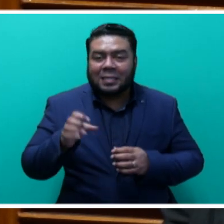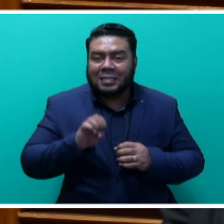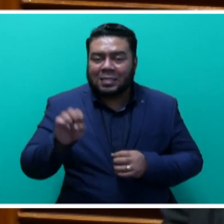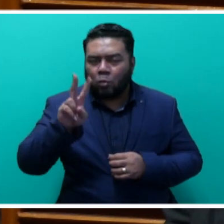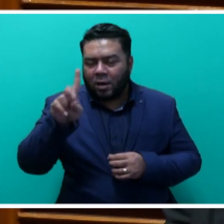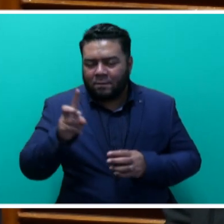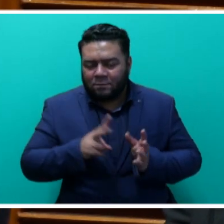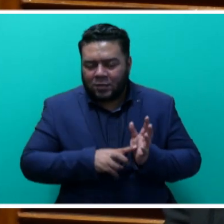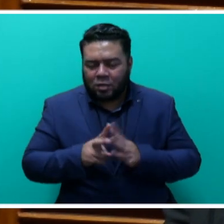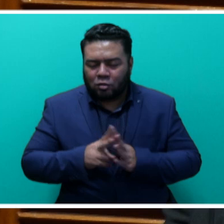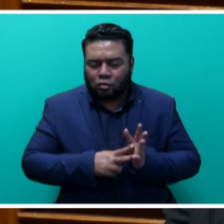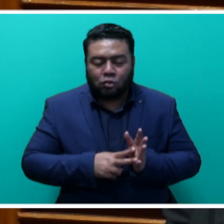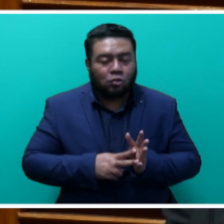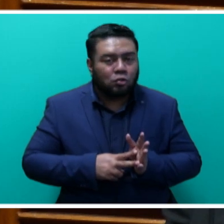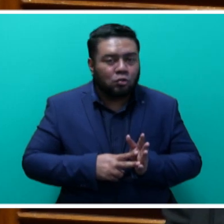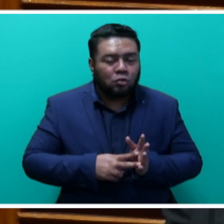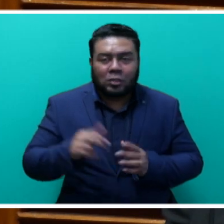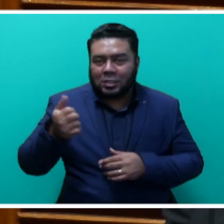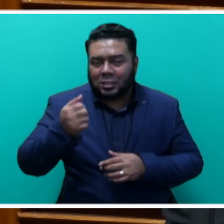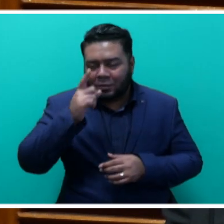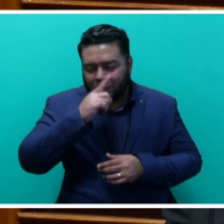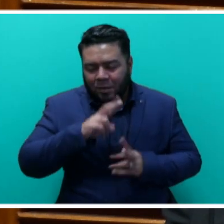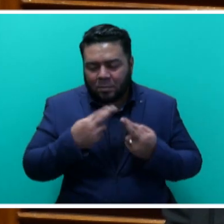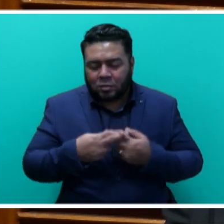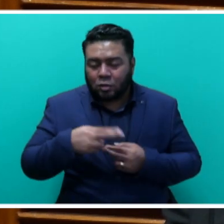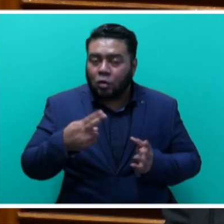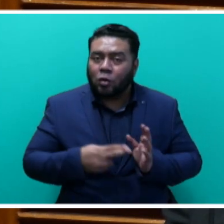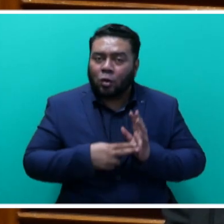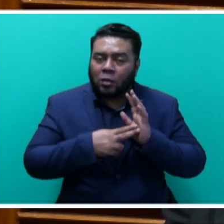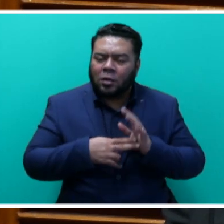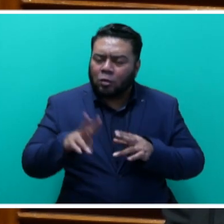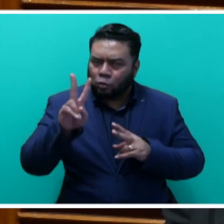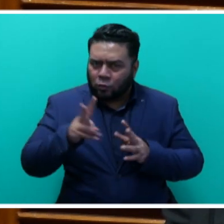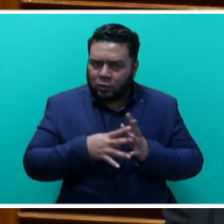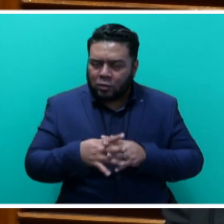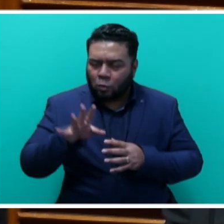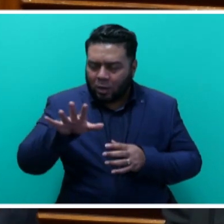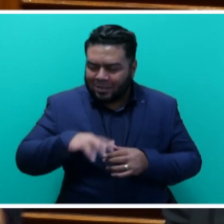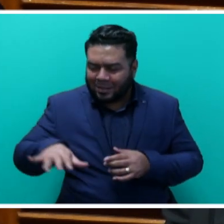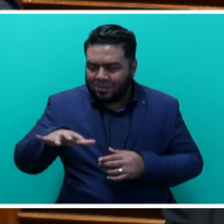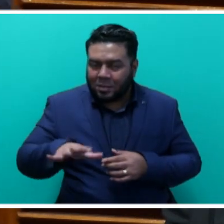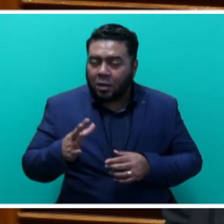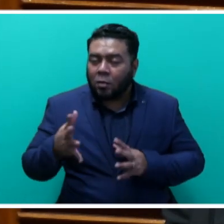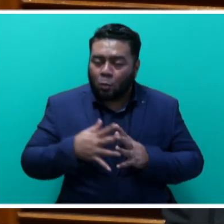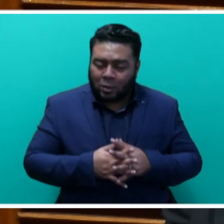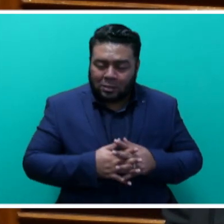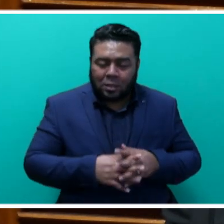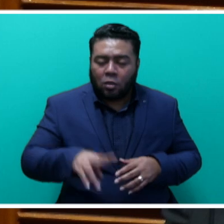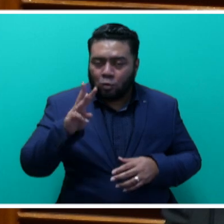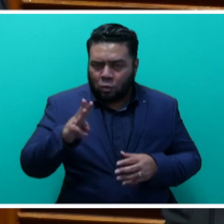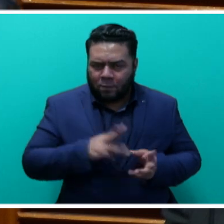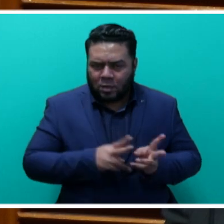1 village benefiting 16 families. Northern Division, 2 villages and 1 settlement. And Western Division, 3 villages